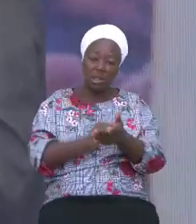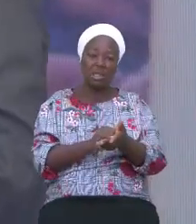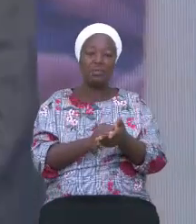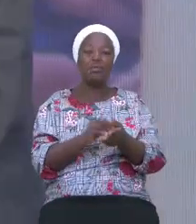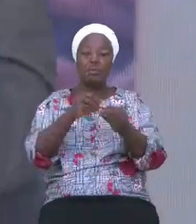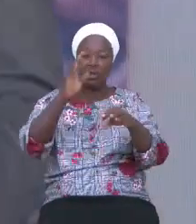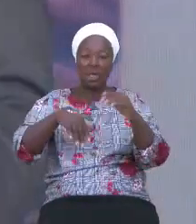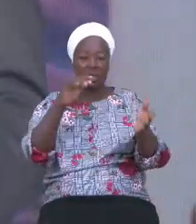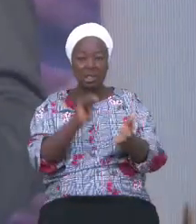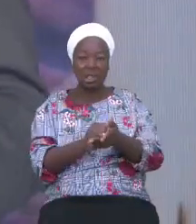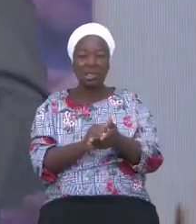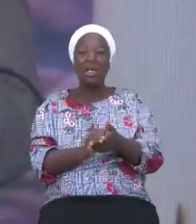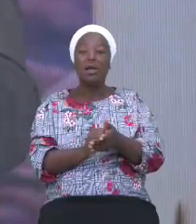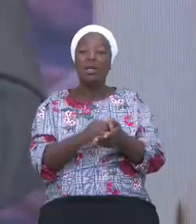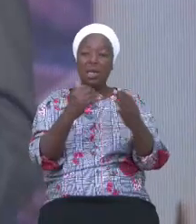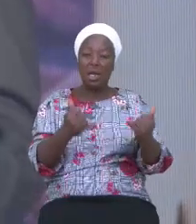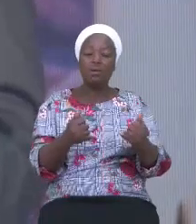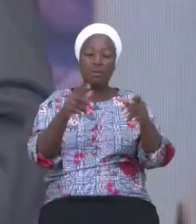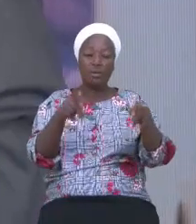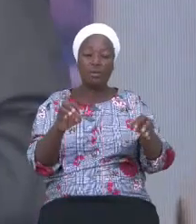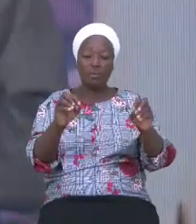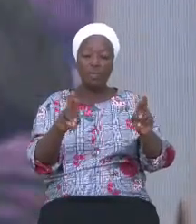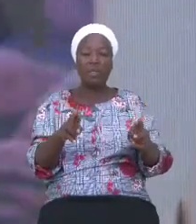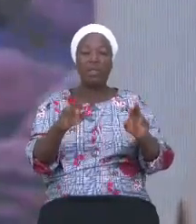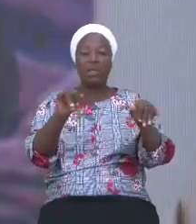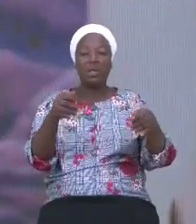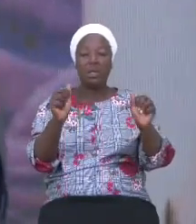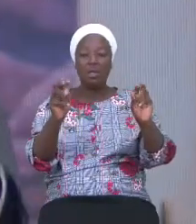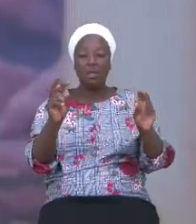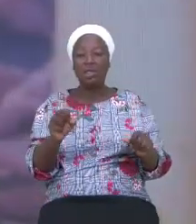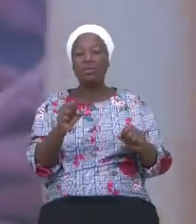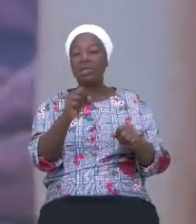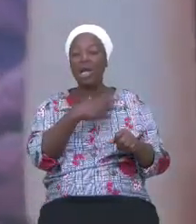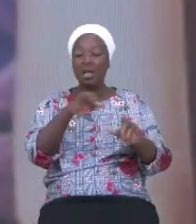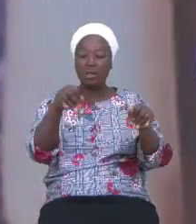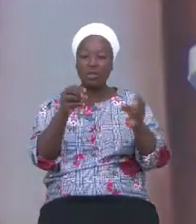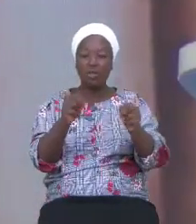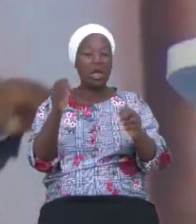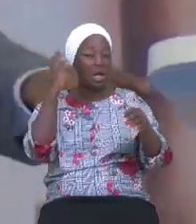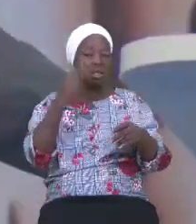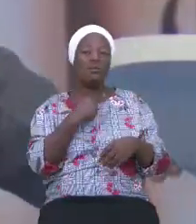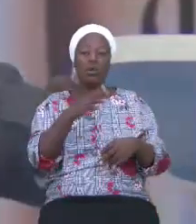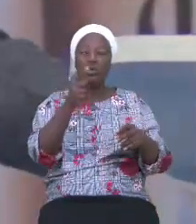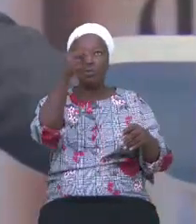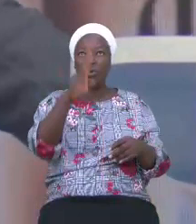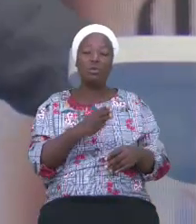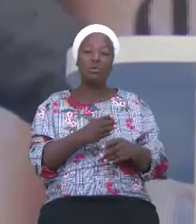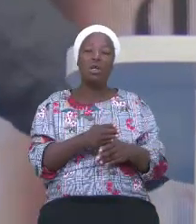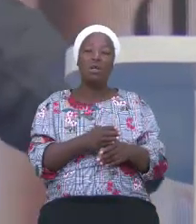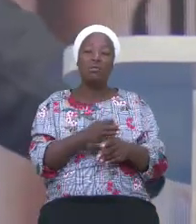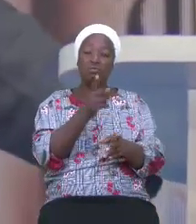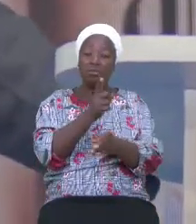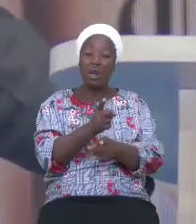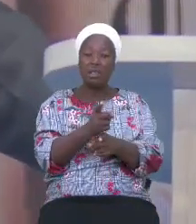ahead of that, now Peter, James, John, they heard the voice of God directly. This is